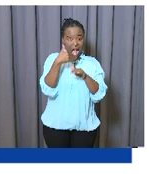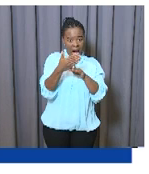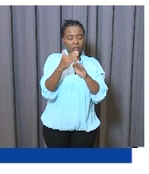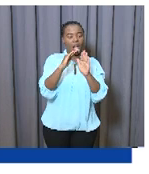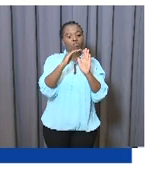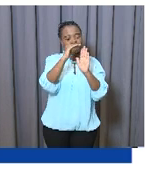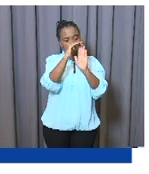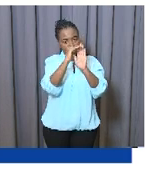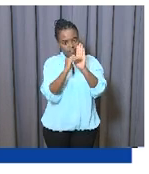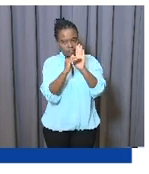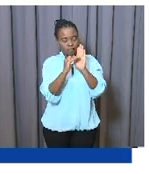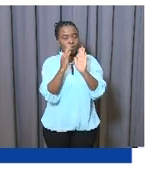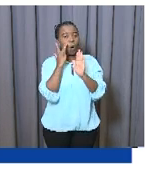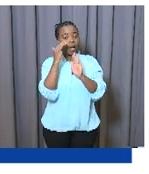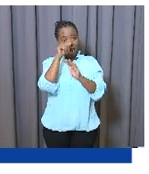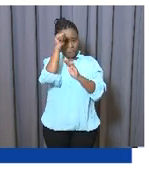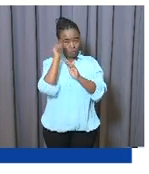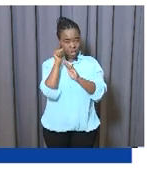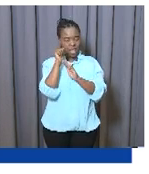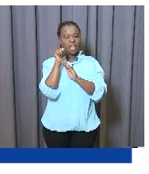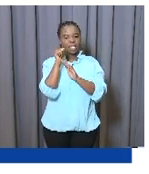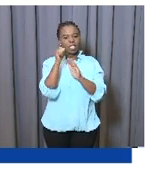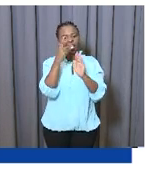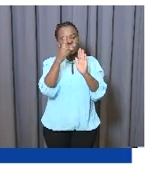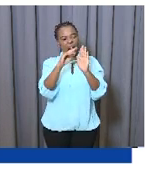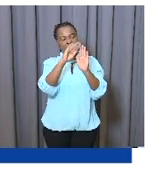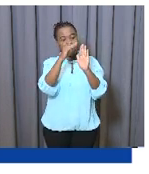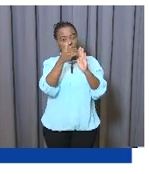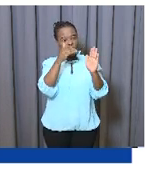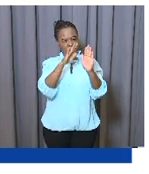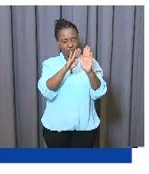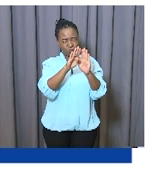April. You saw that our curve was going up.